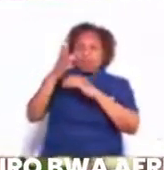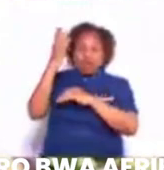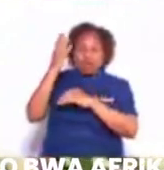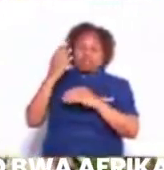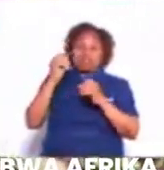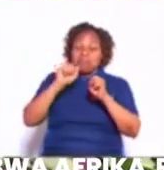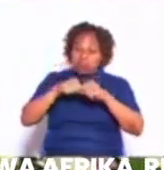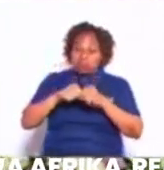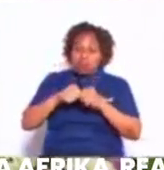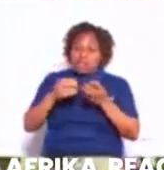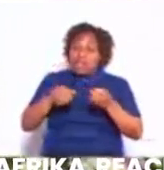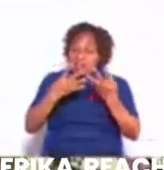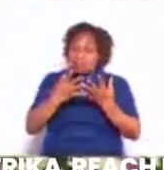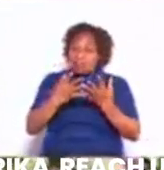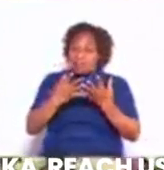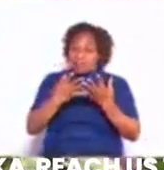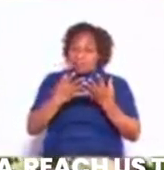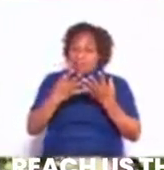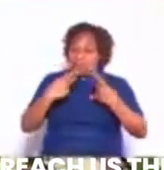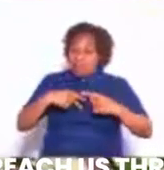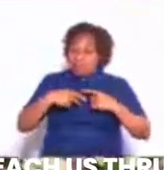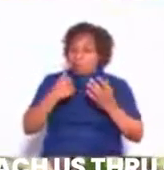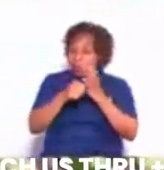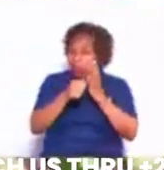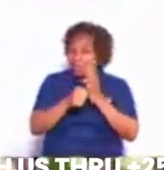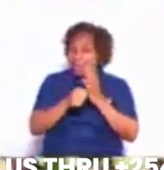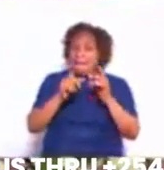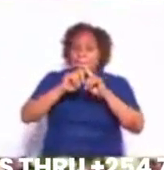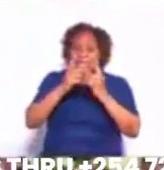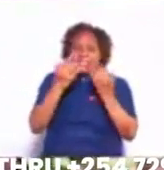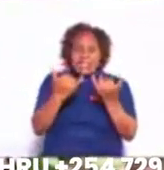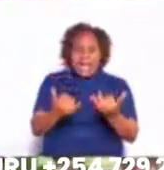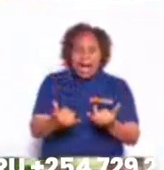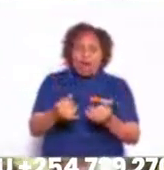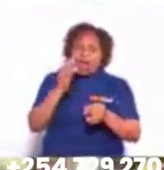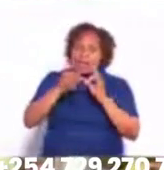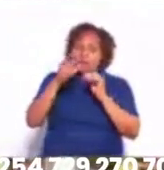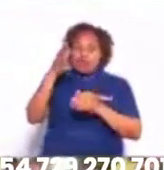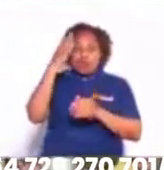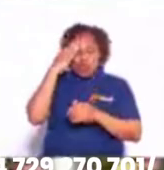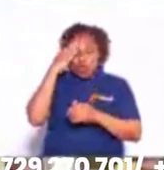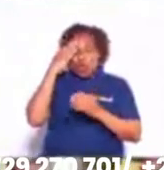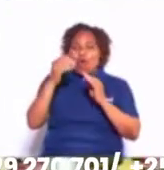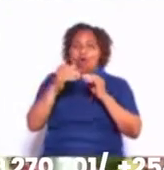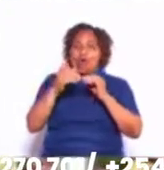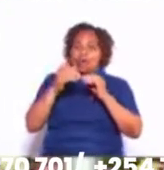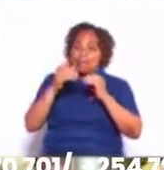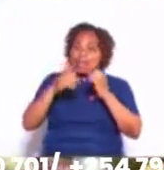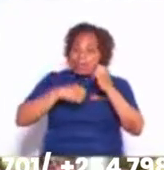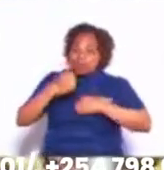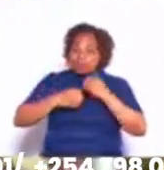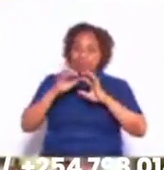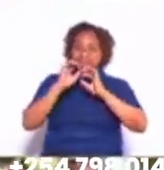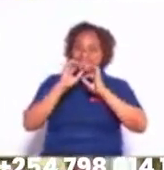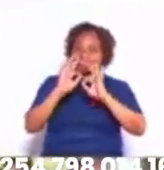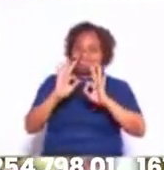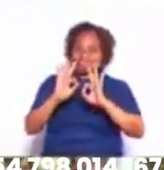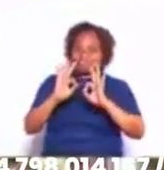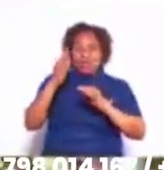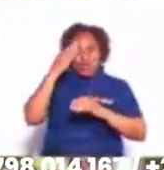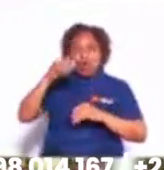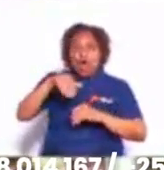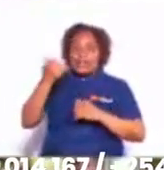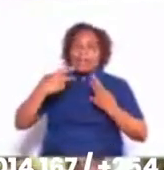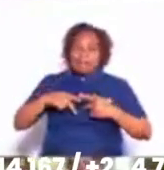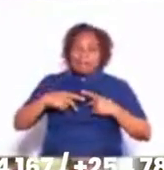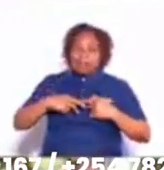people. In quote. But if you know emotional intelligence, you will know how people react, the way they